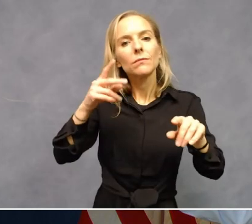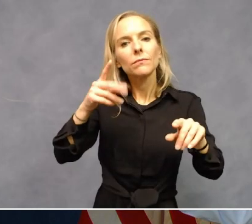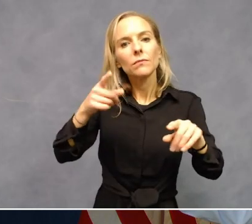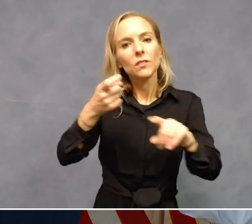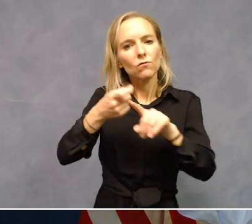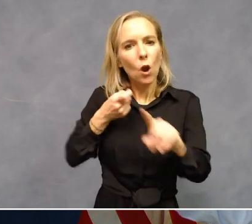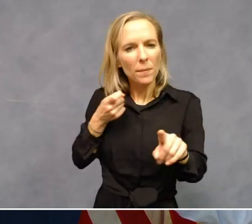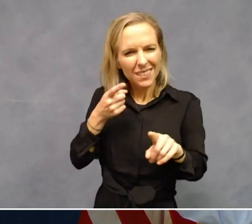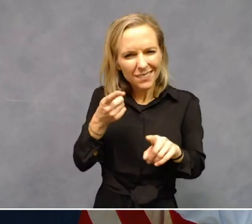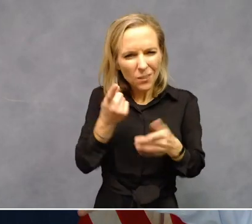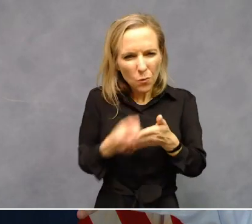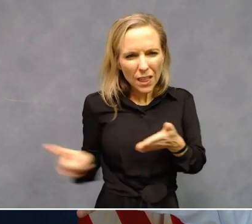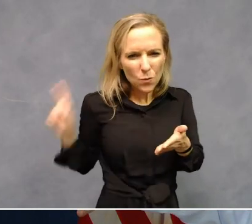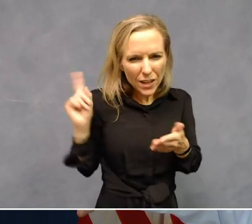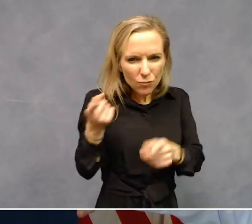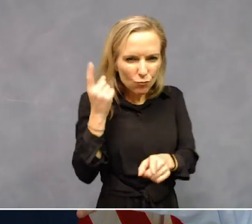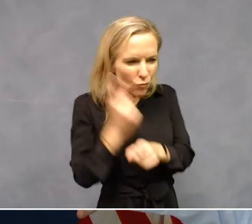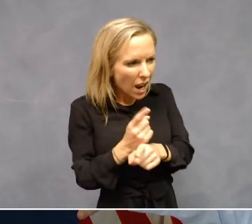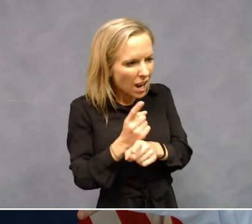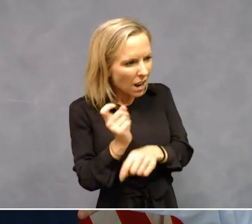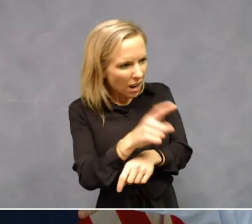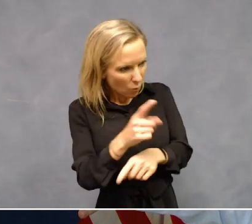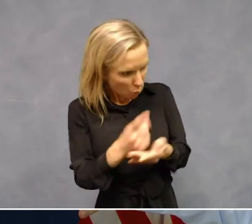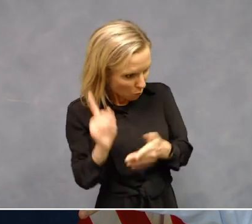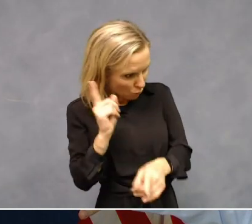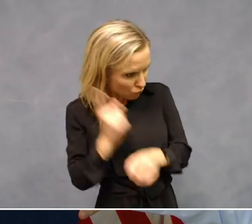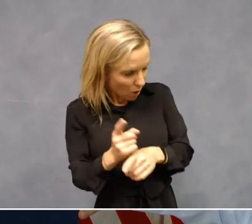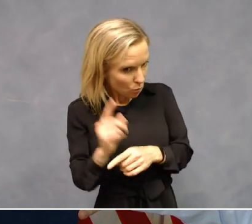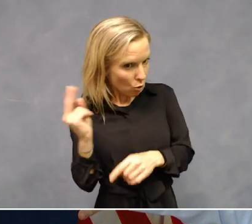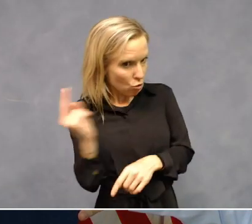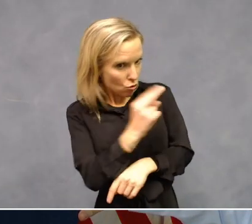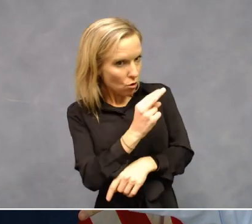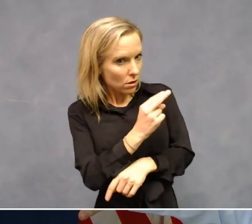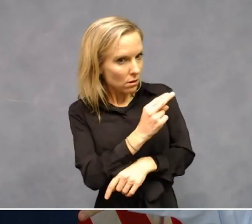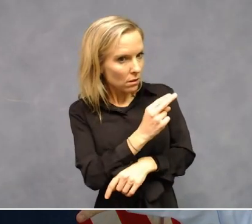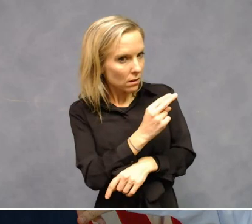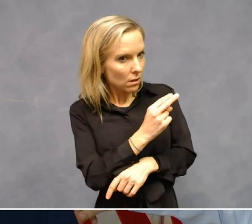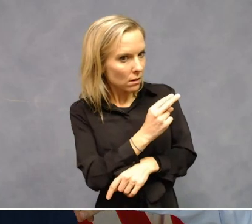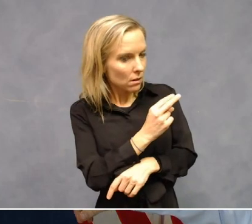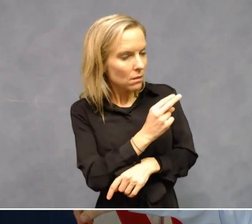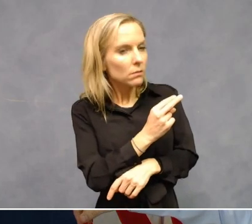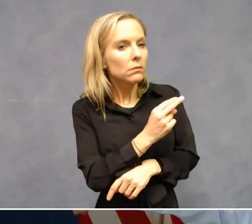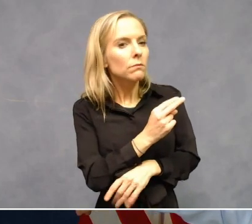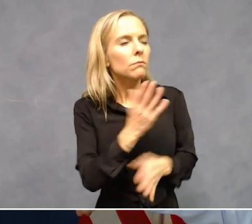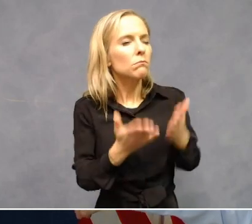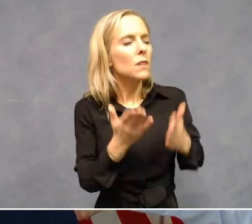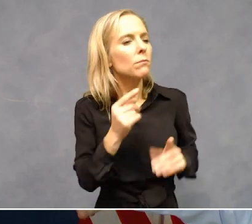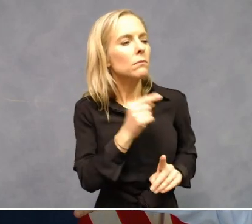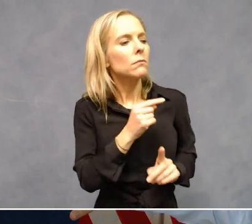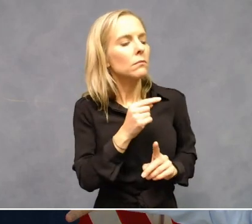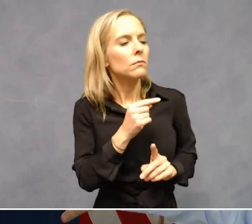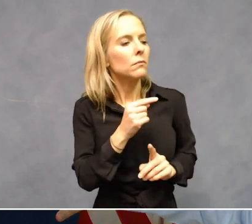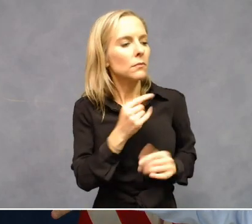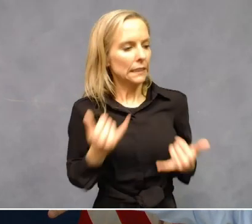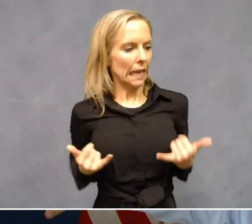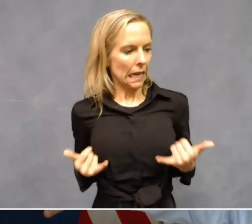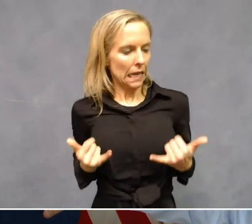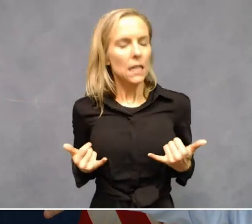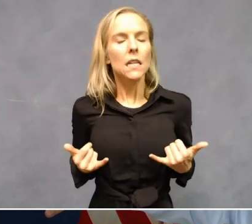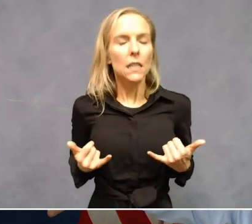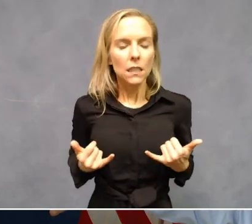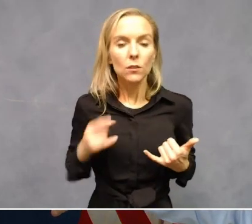about a week ago. When you look at it, well, maybe this is today. Well, what you would have